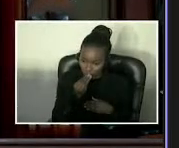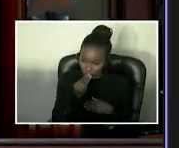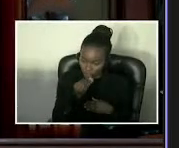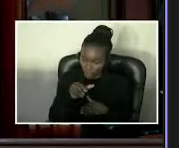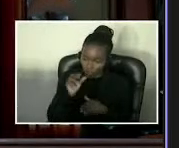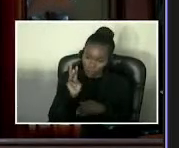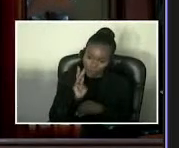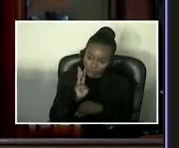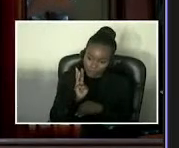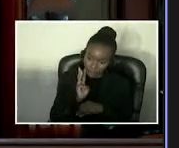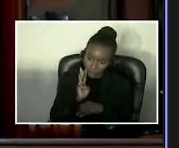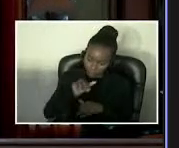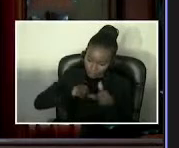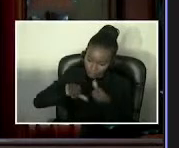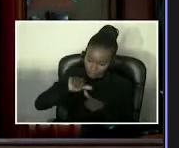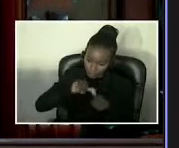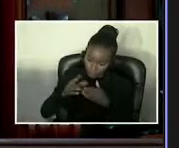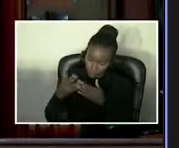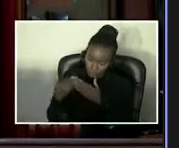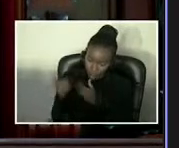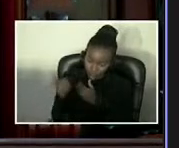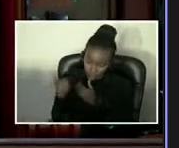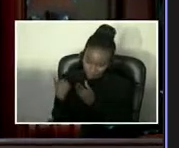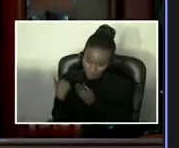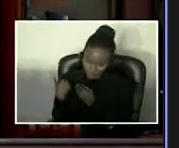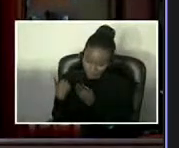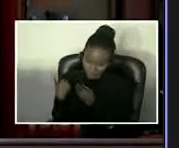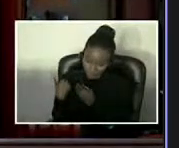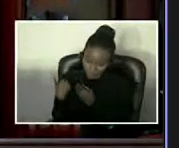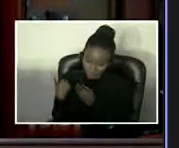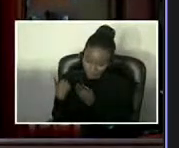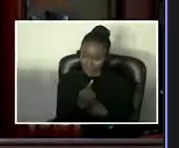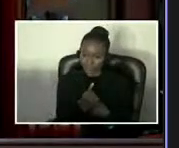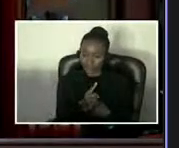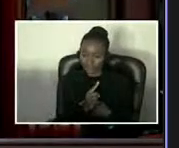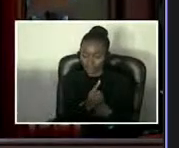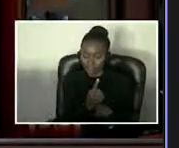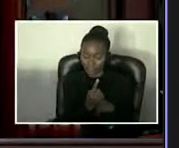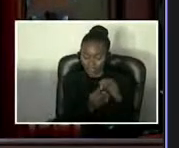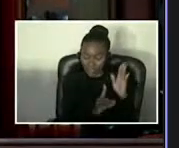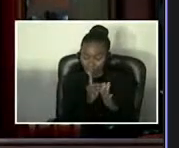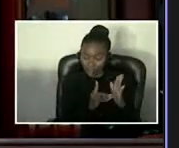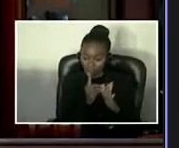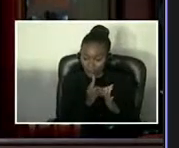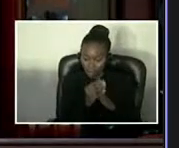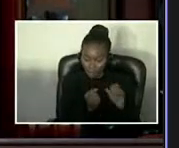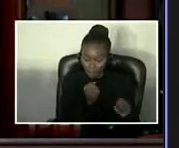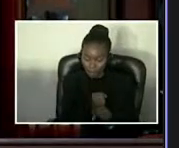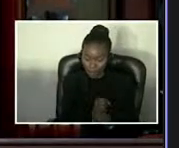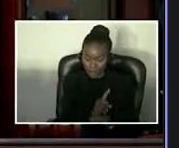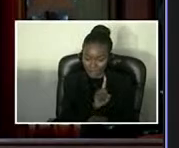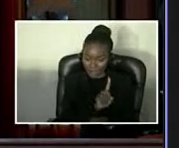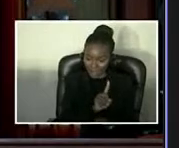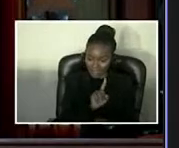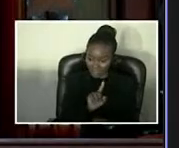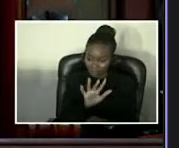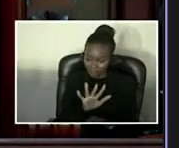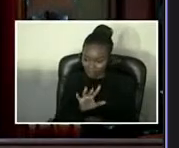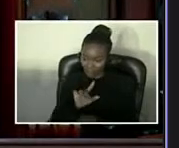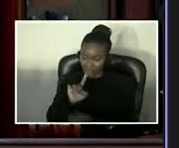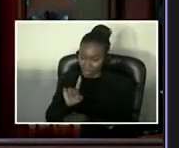developed under new dispensation was the one of 1995-1996 budget which took money from the above mentioned